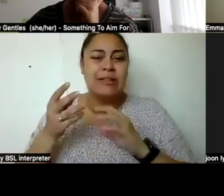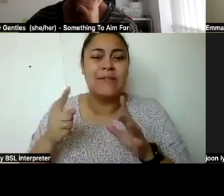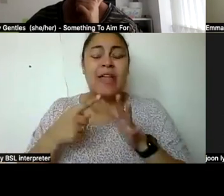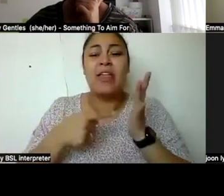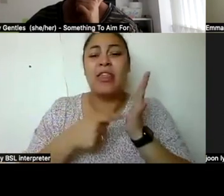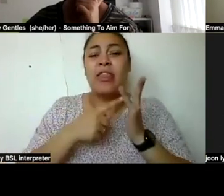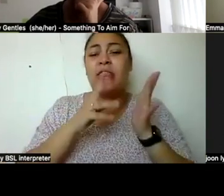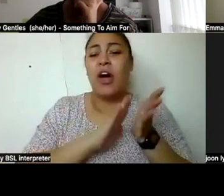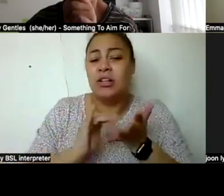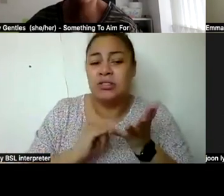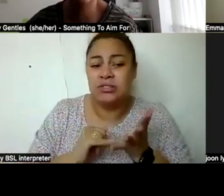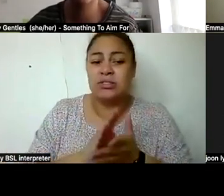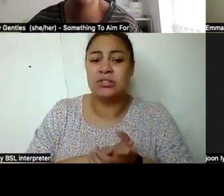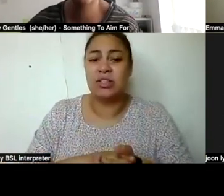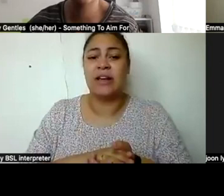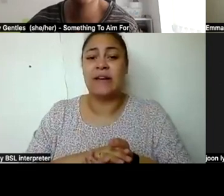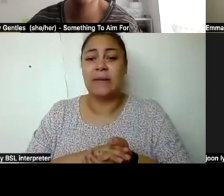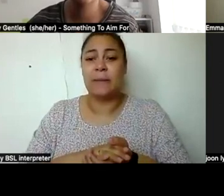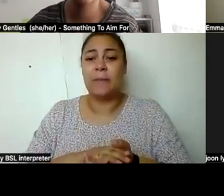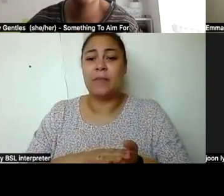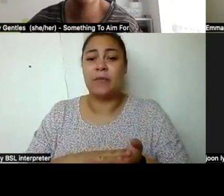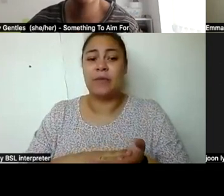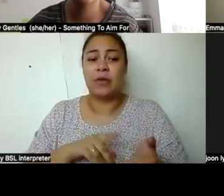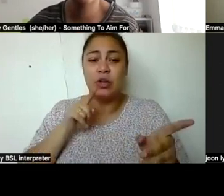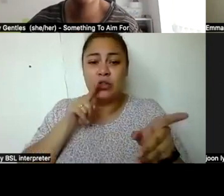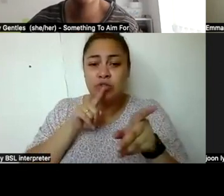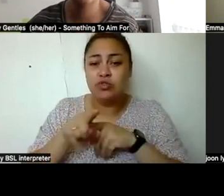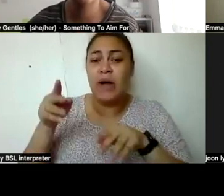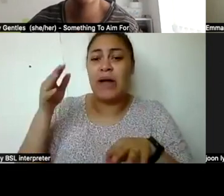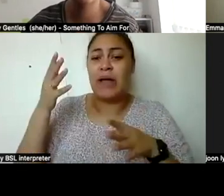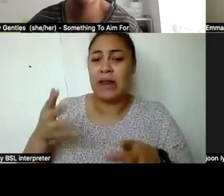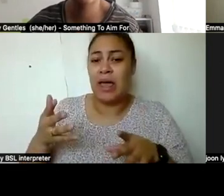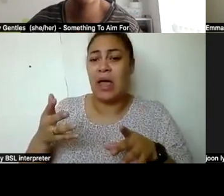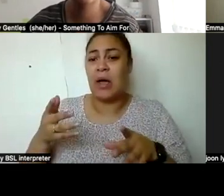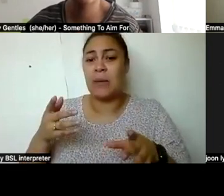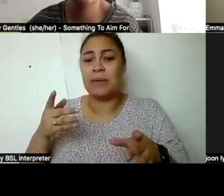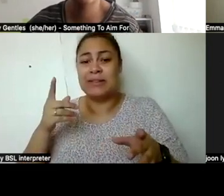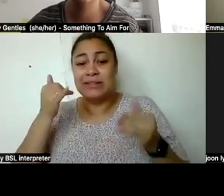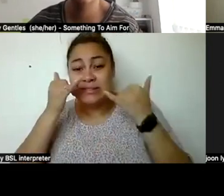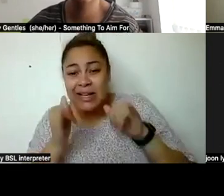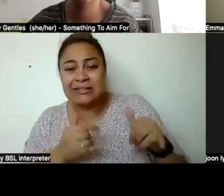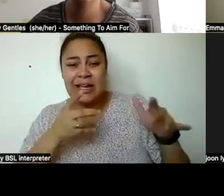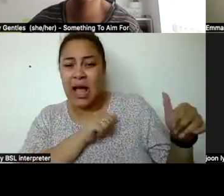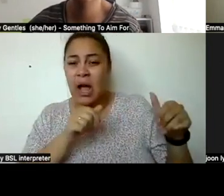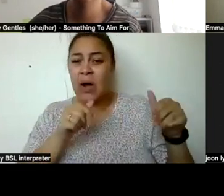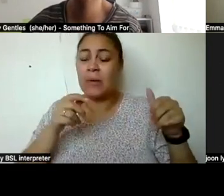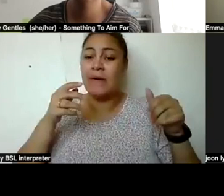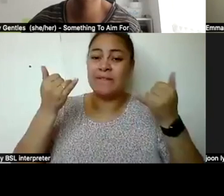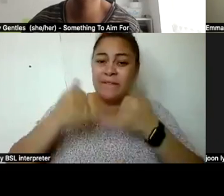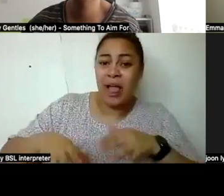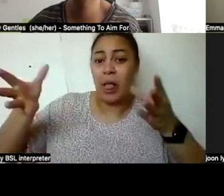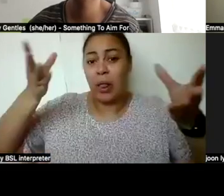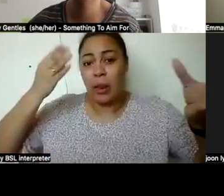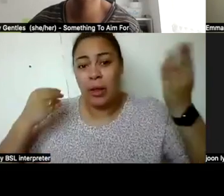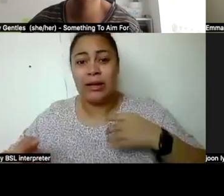So investing the trying out, the testing out, the failing, the learning, the exploring.